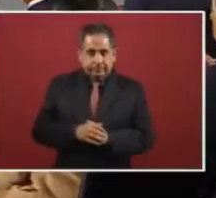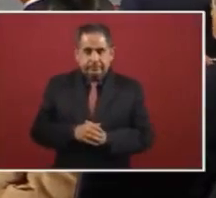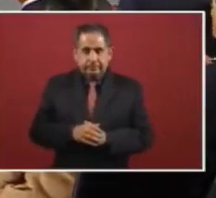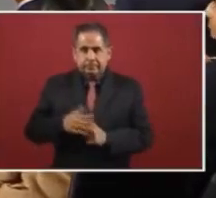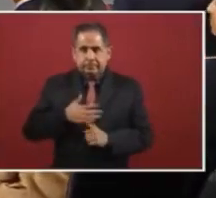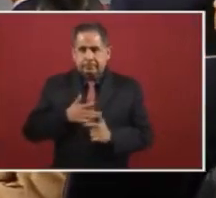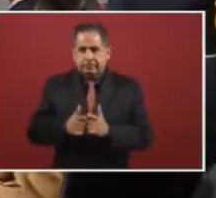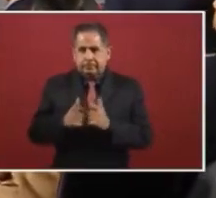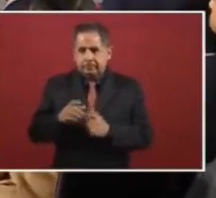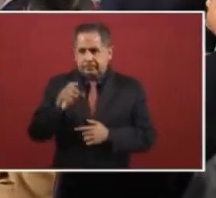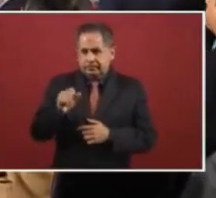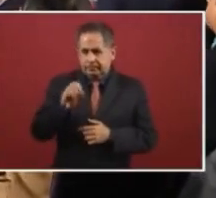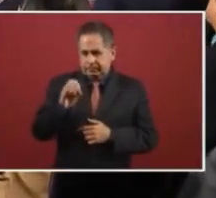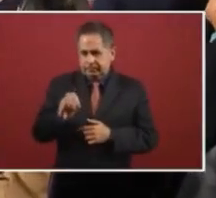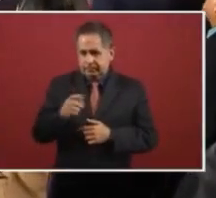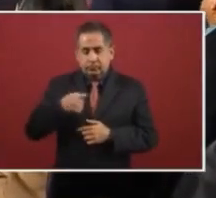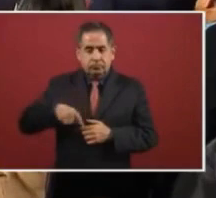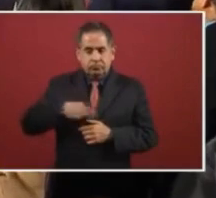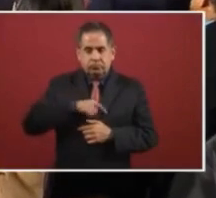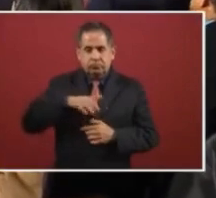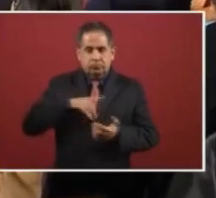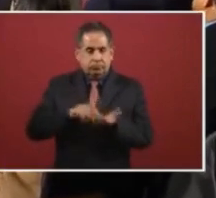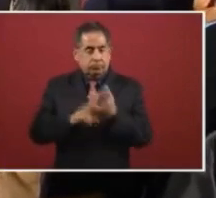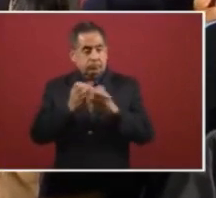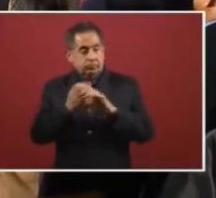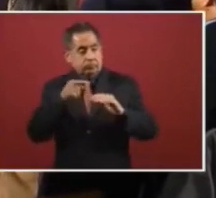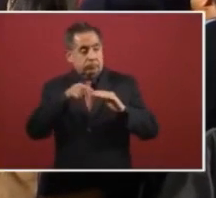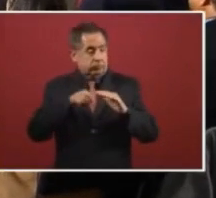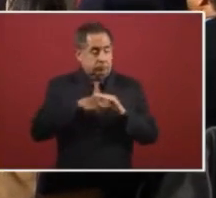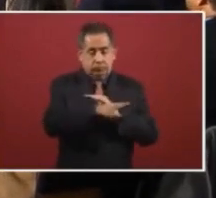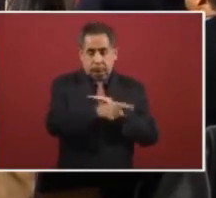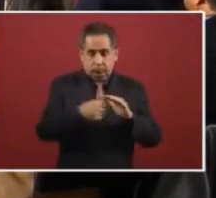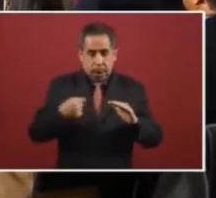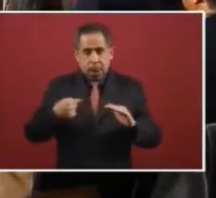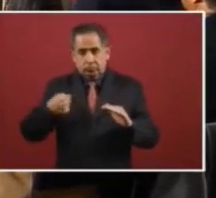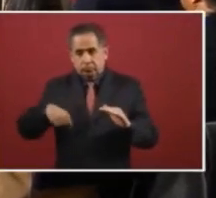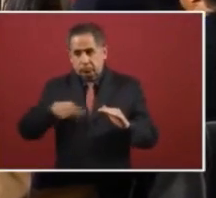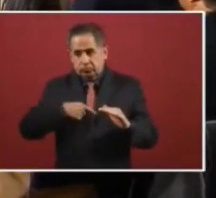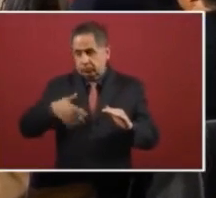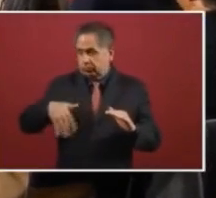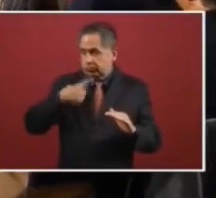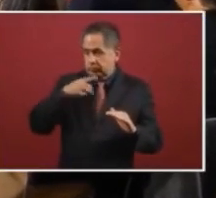Well, to clarify the situation, we have a duct